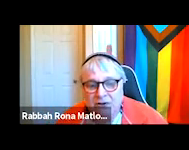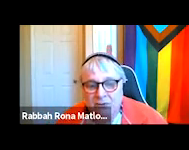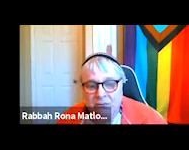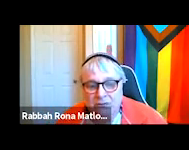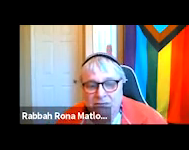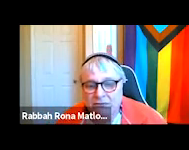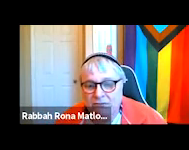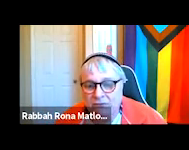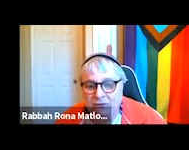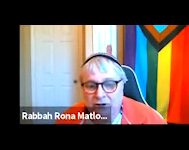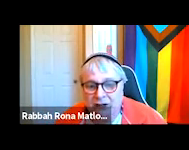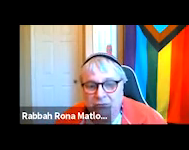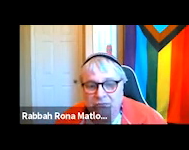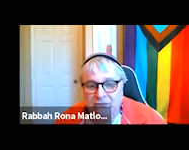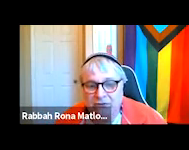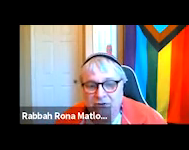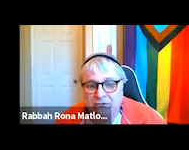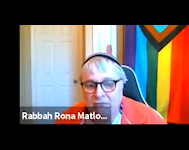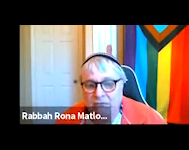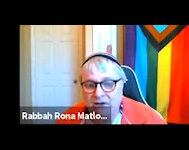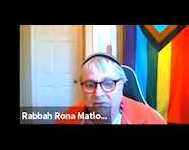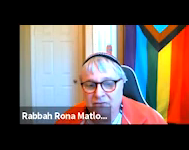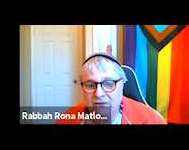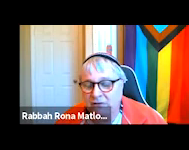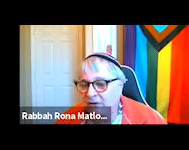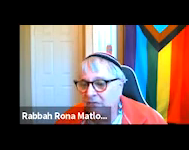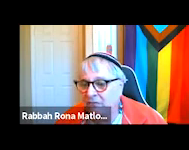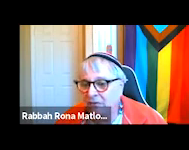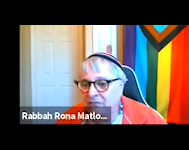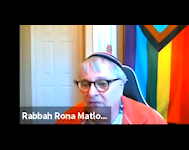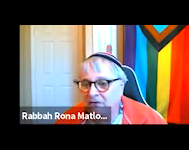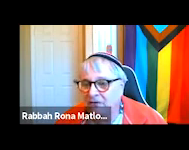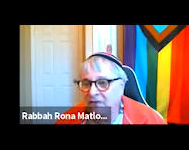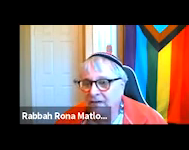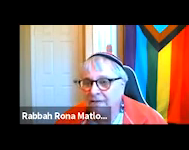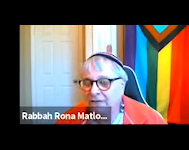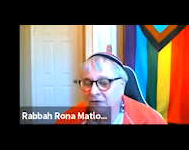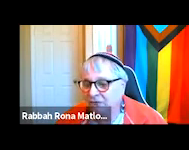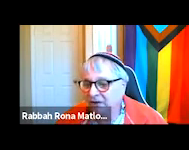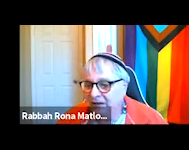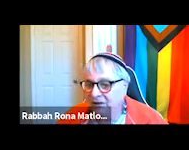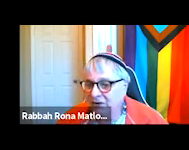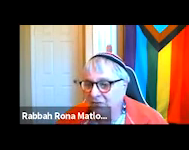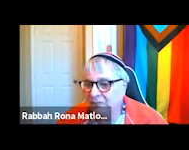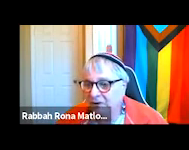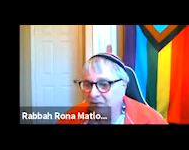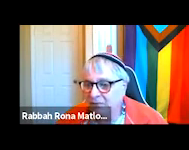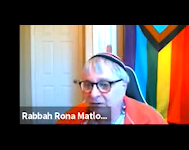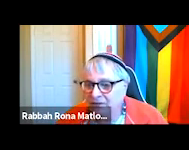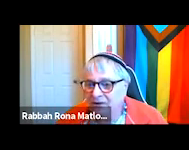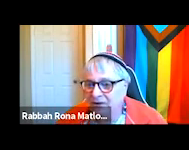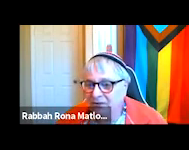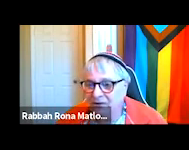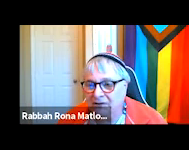the same is true in our verse here, where male and female represents the totality of